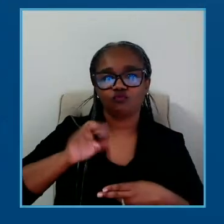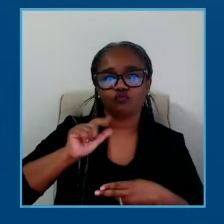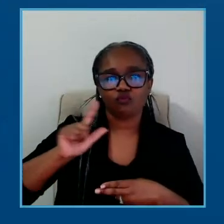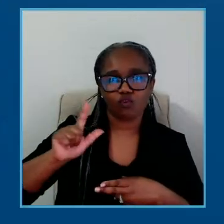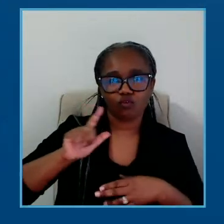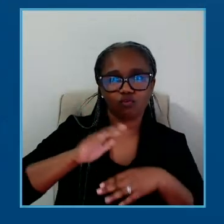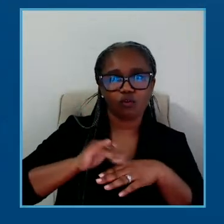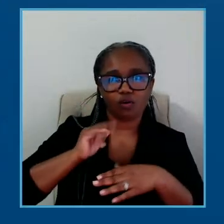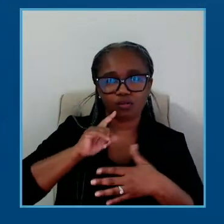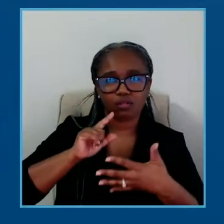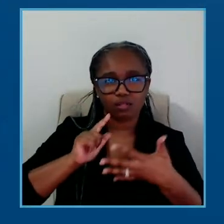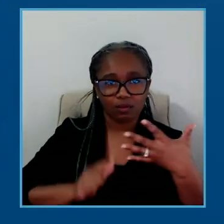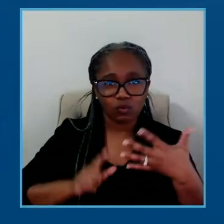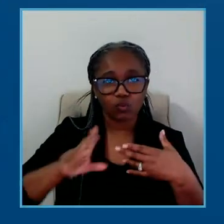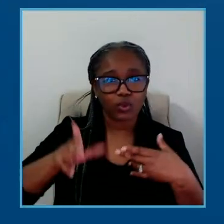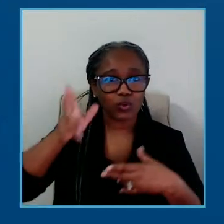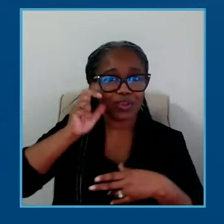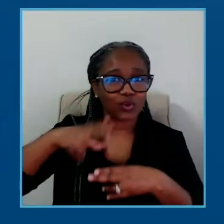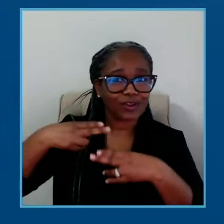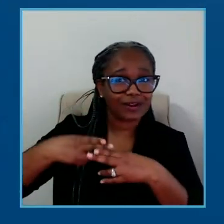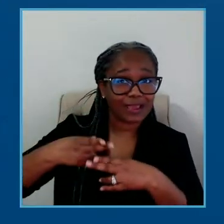roll. Helen?